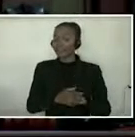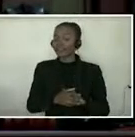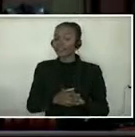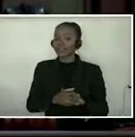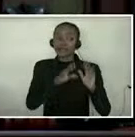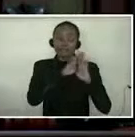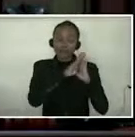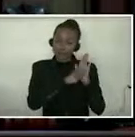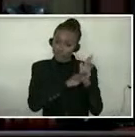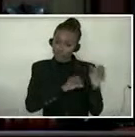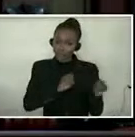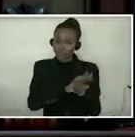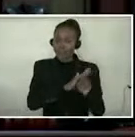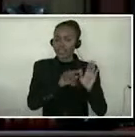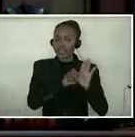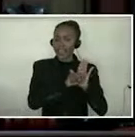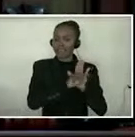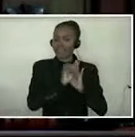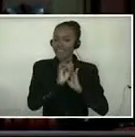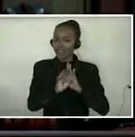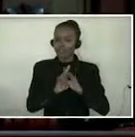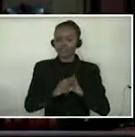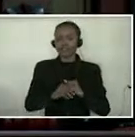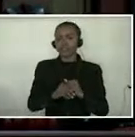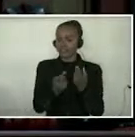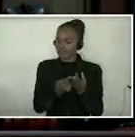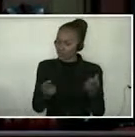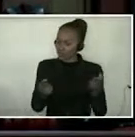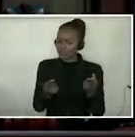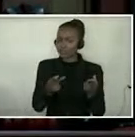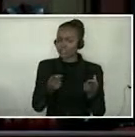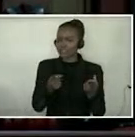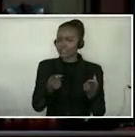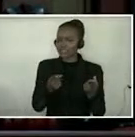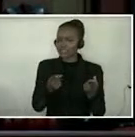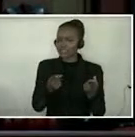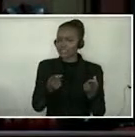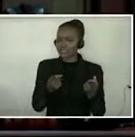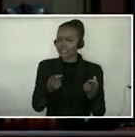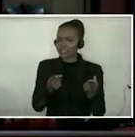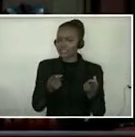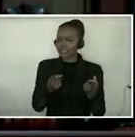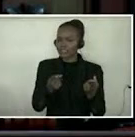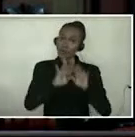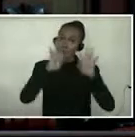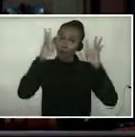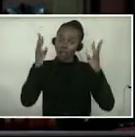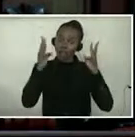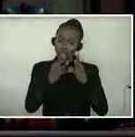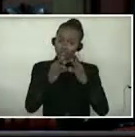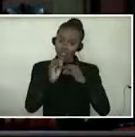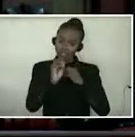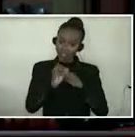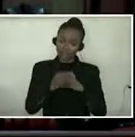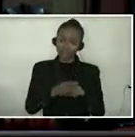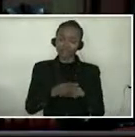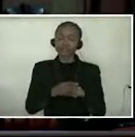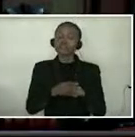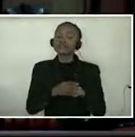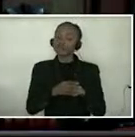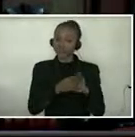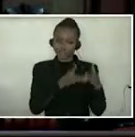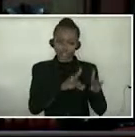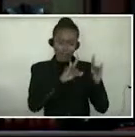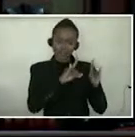inavailability of the material was a worldwide there was a wide worldwide issue surpassing the main budget appropriation